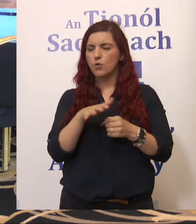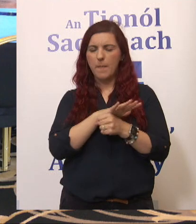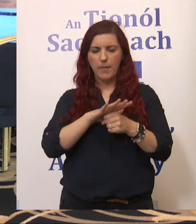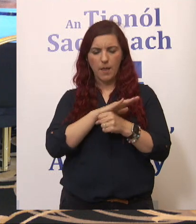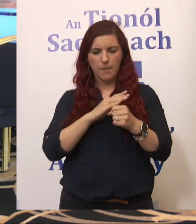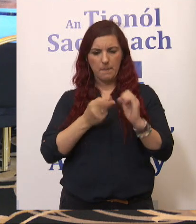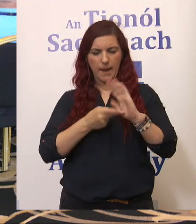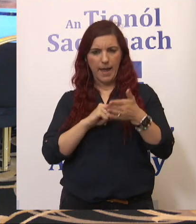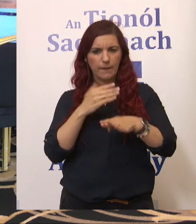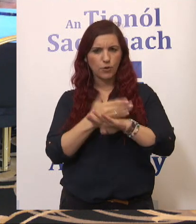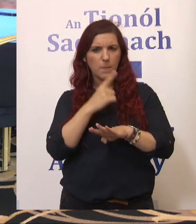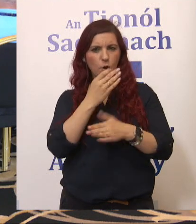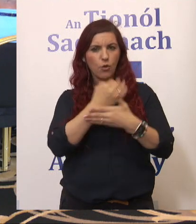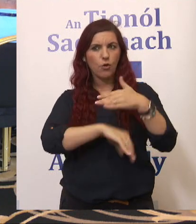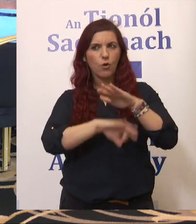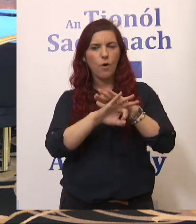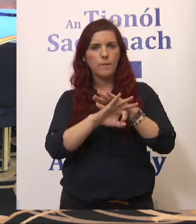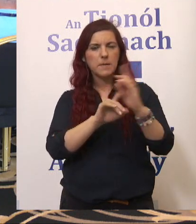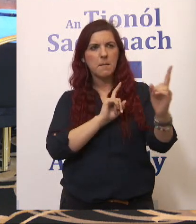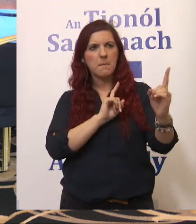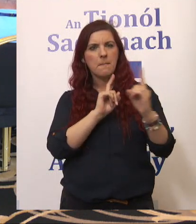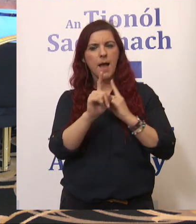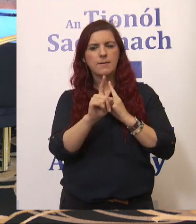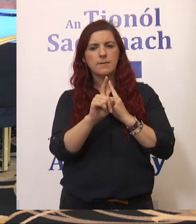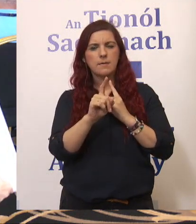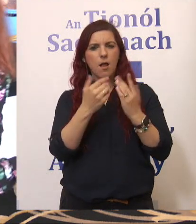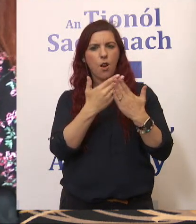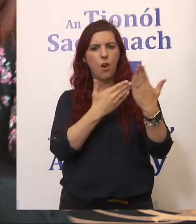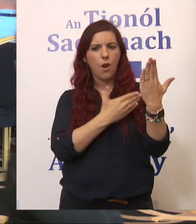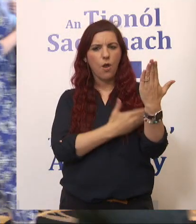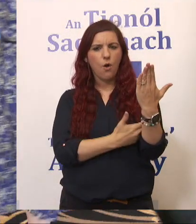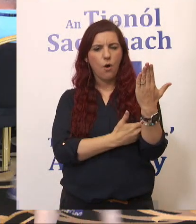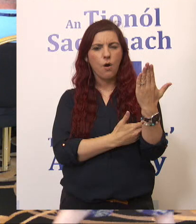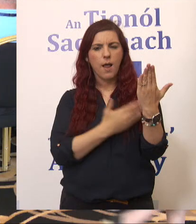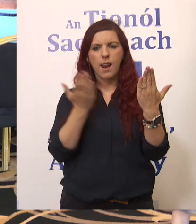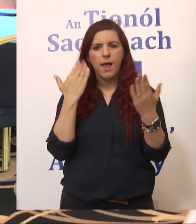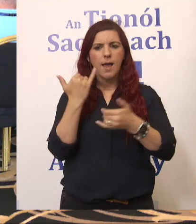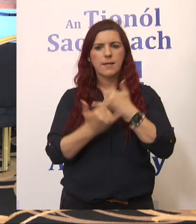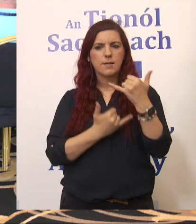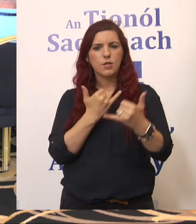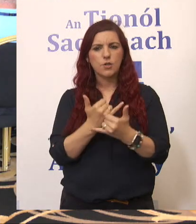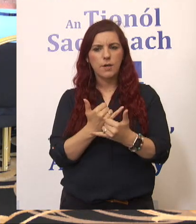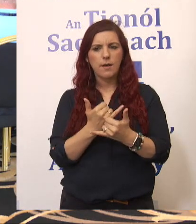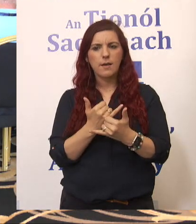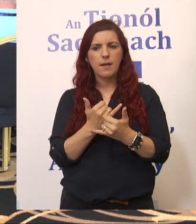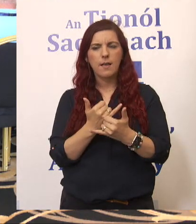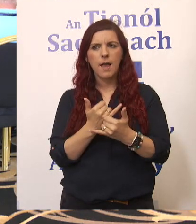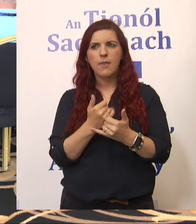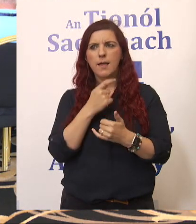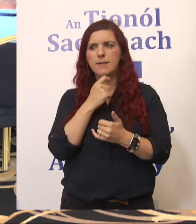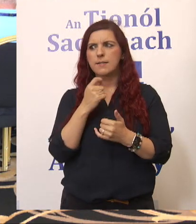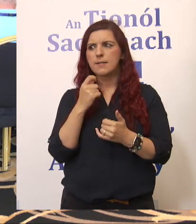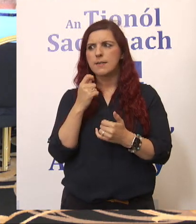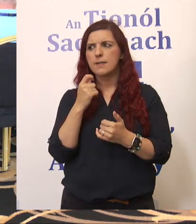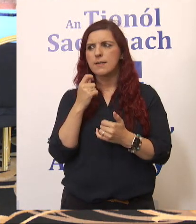but the government passed a motion or a law anyway last year that once